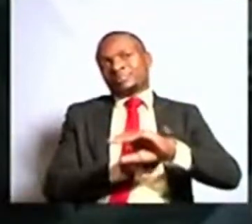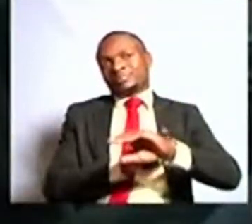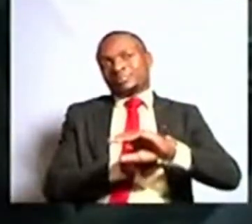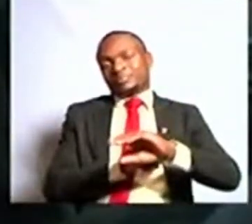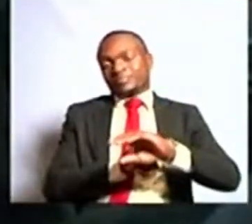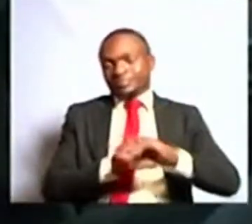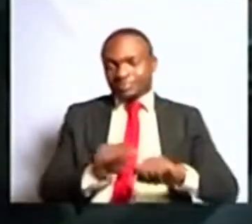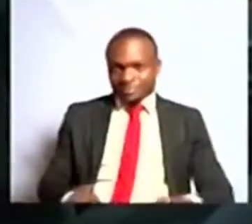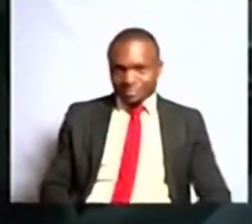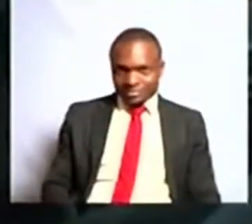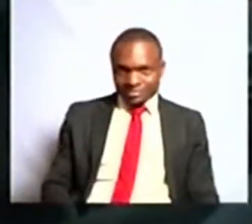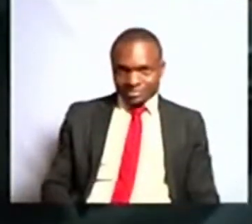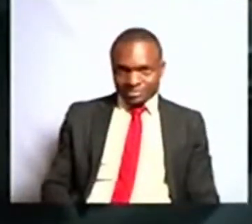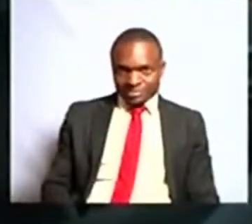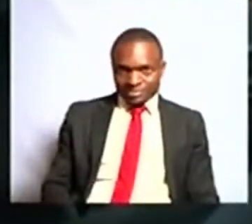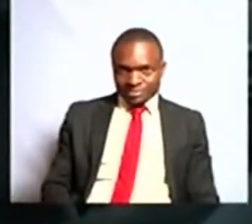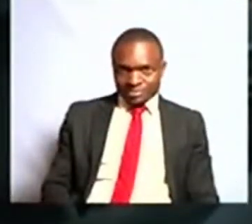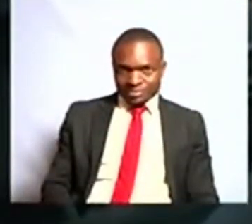The